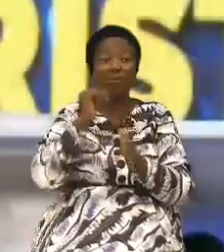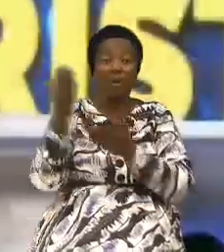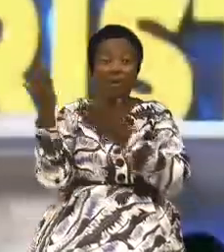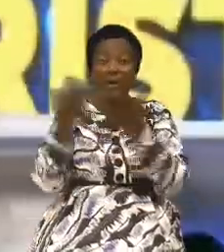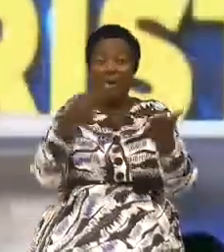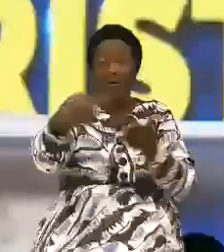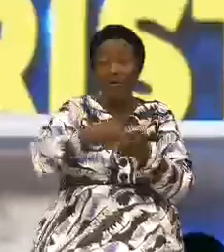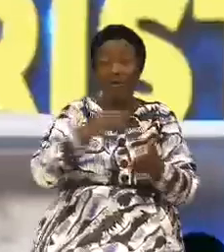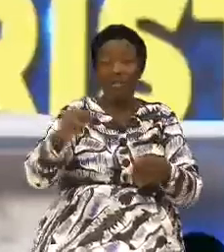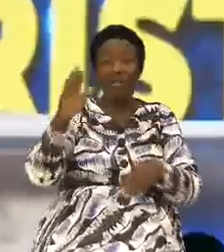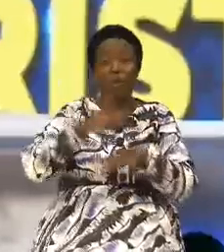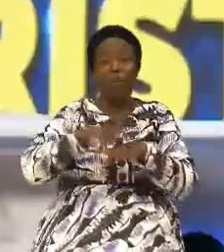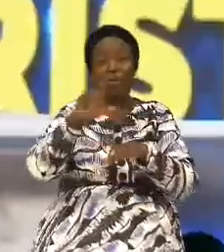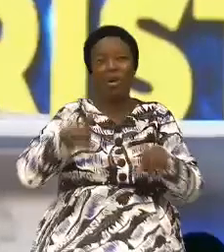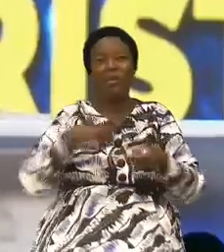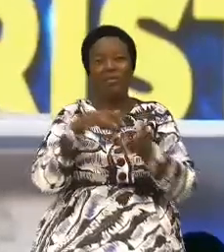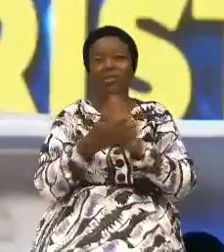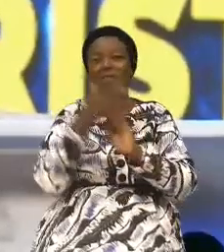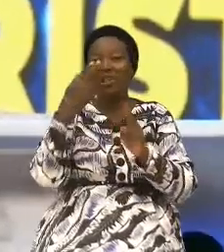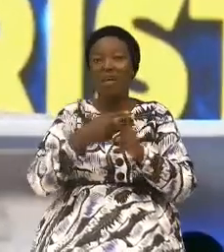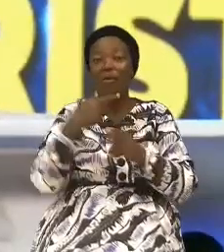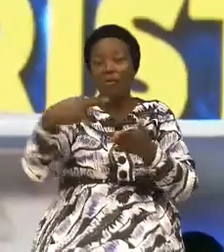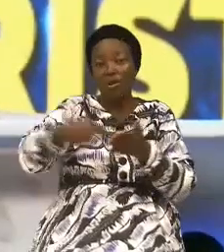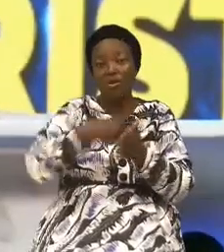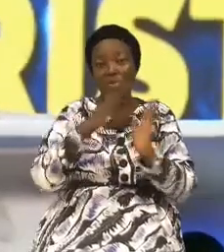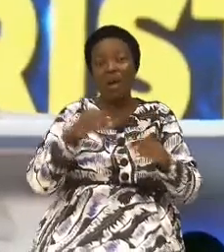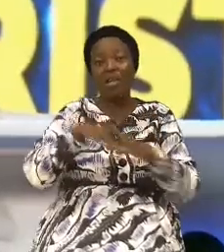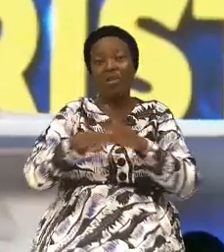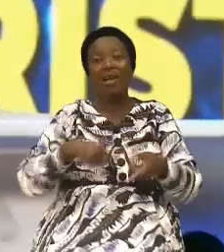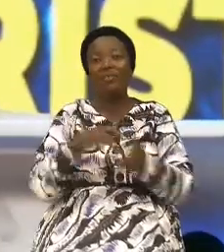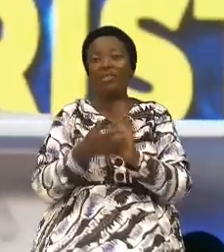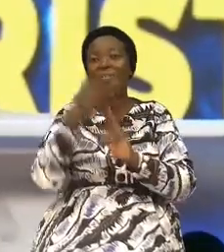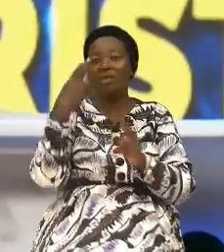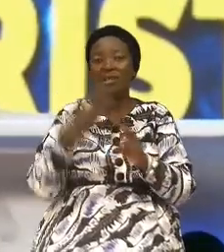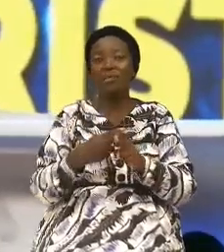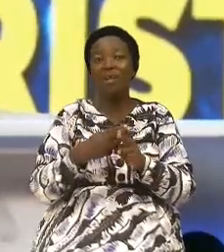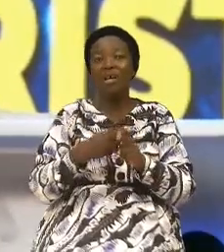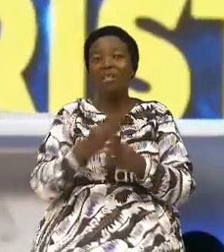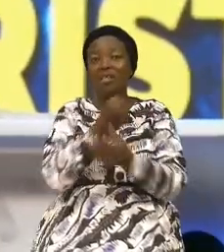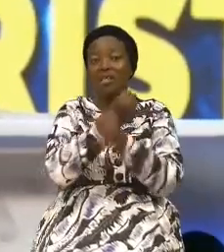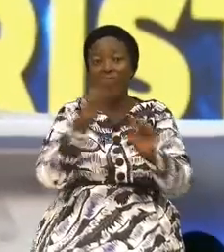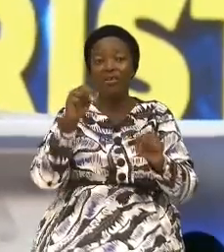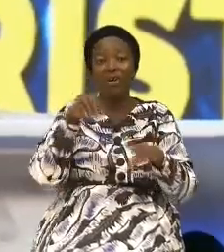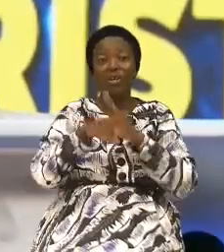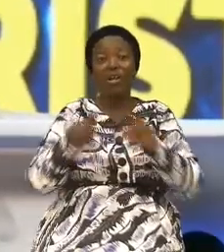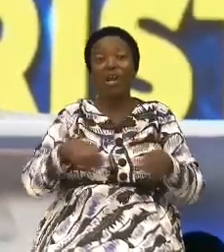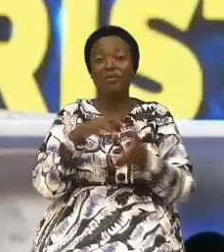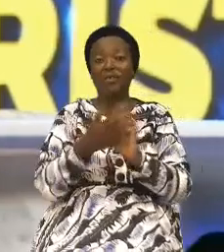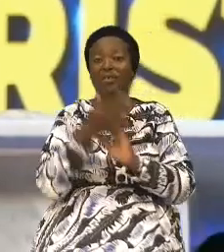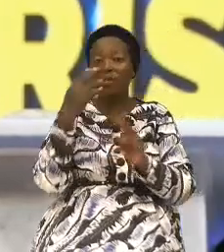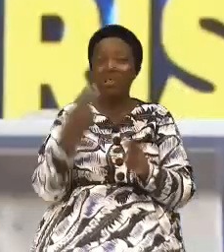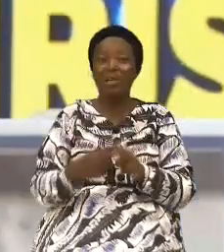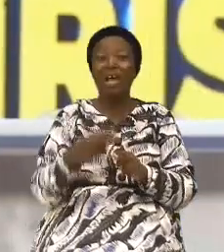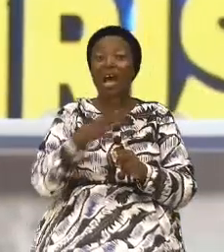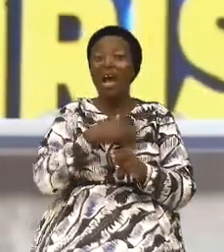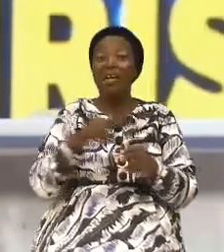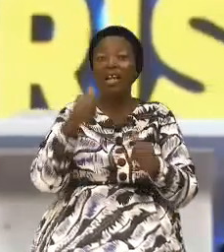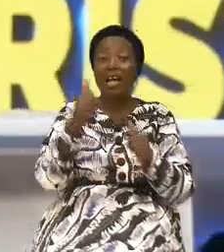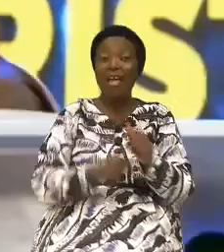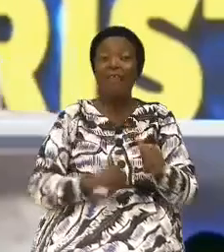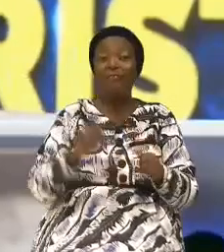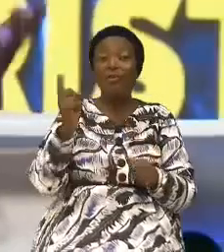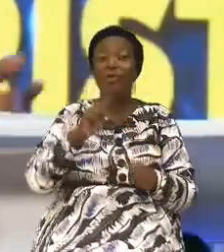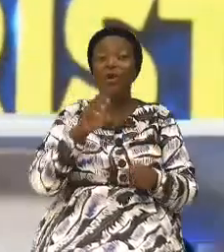your life, renewal in your life, redemption in your life. Everywhere you go,